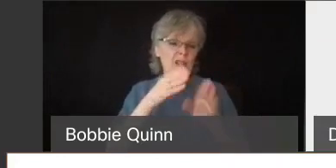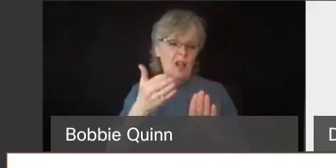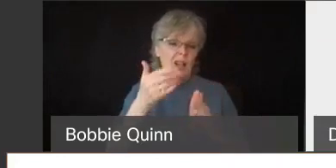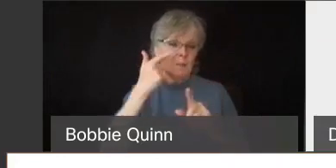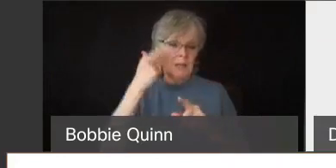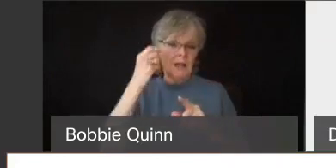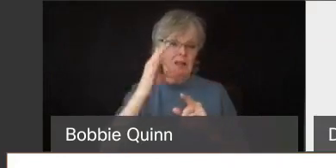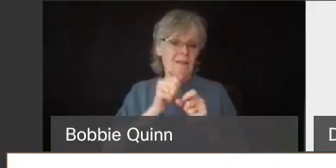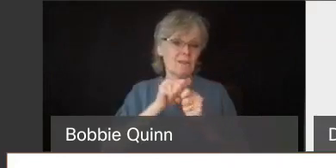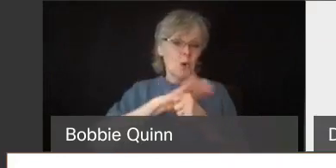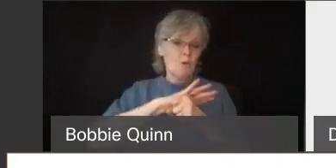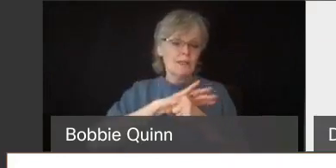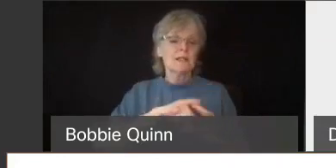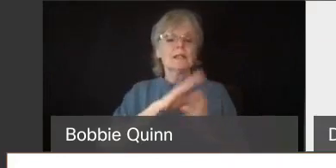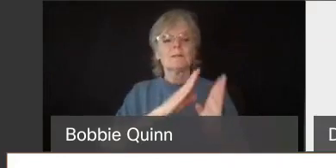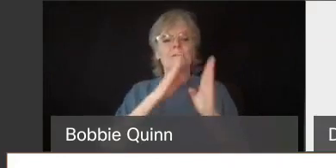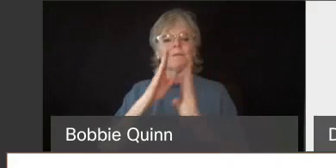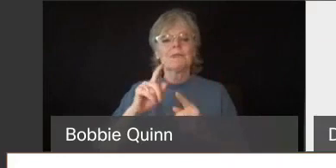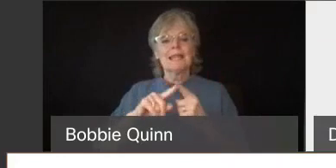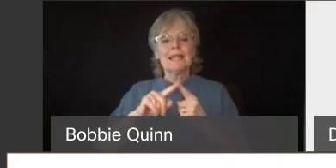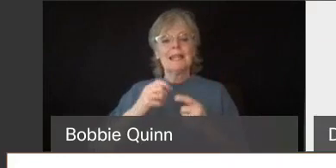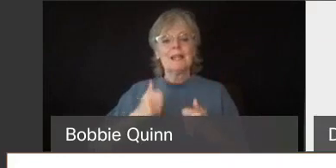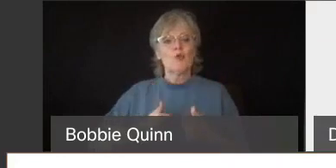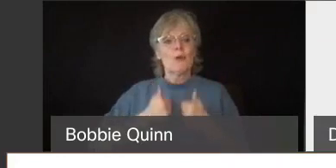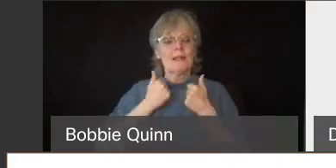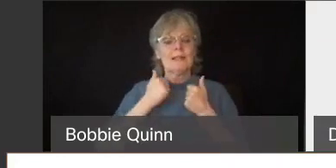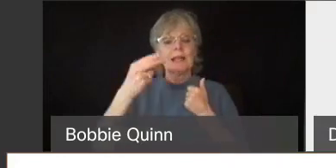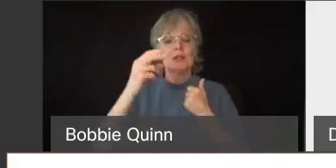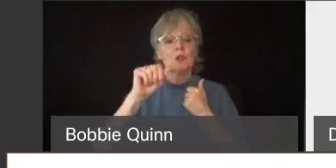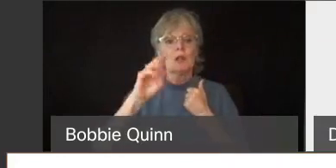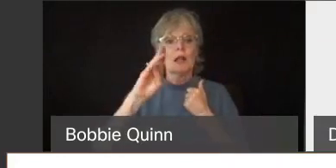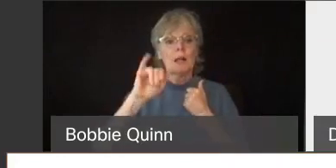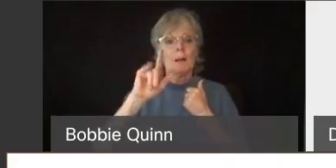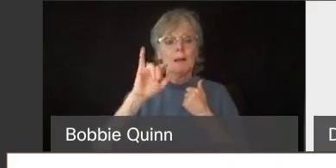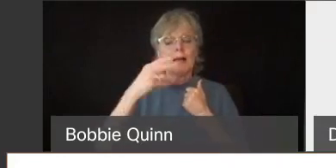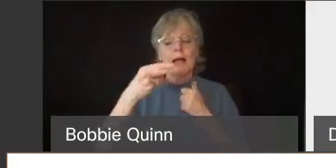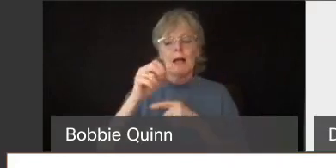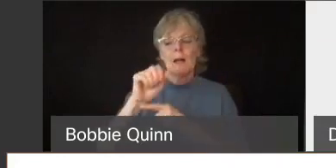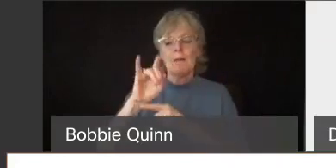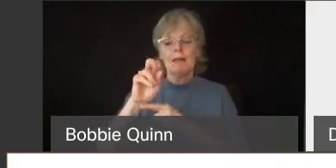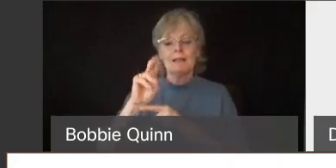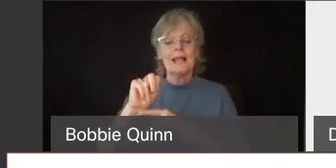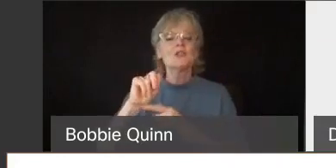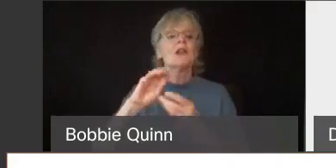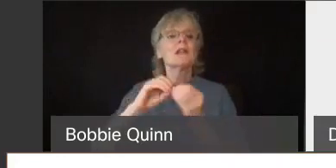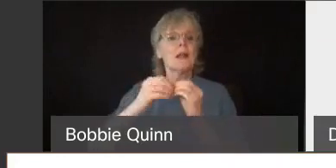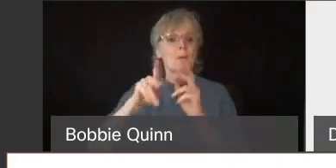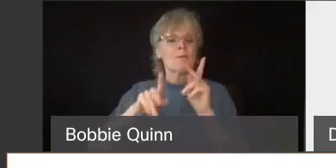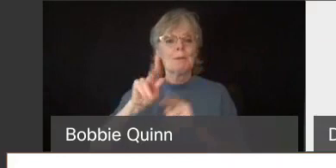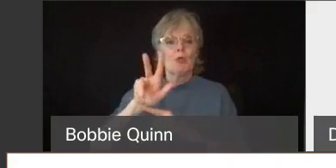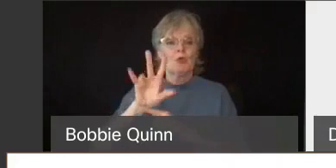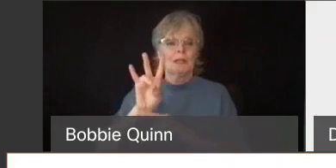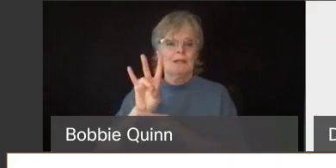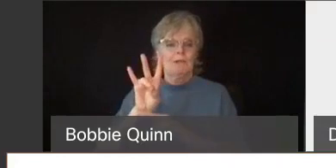COVID. In residential habilitation, there were 37, which represents